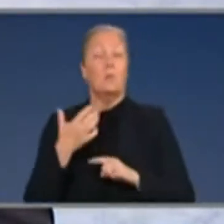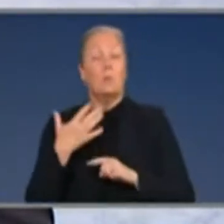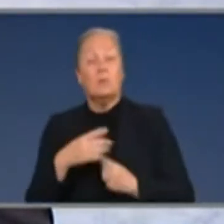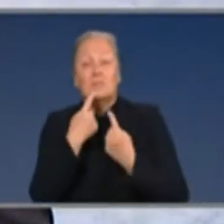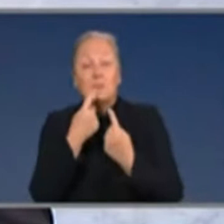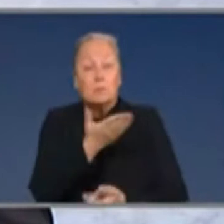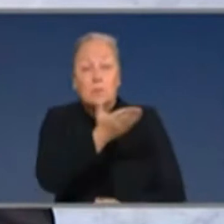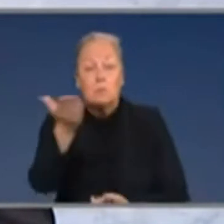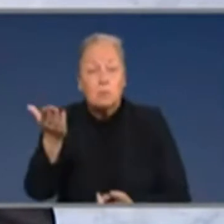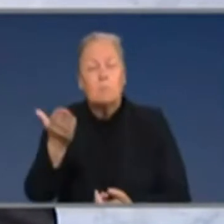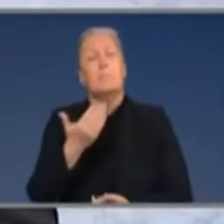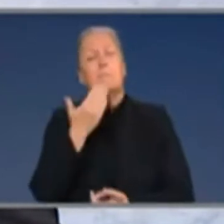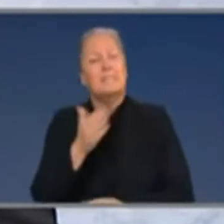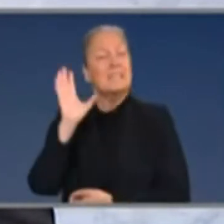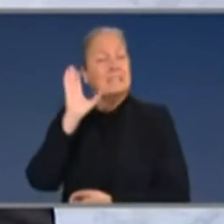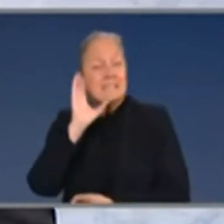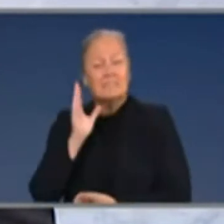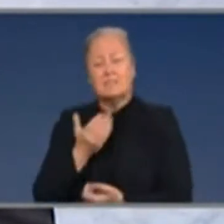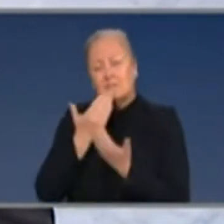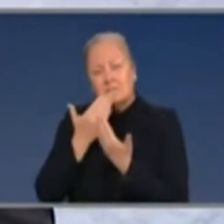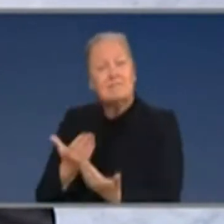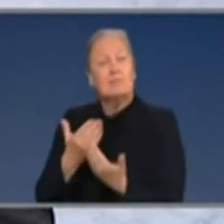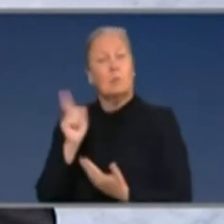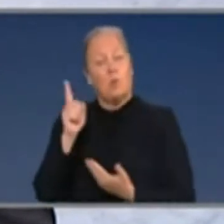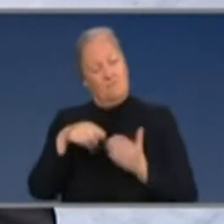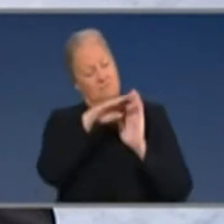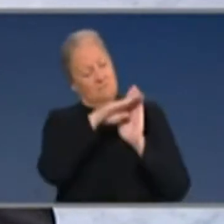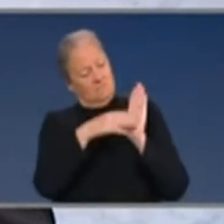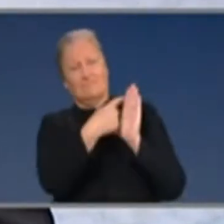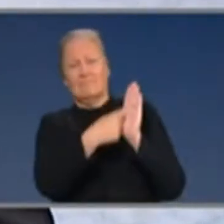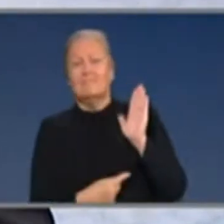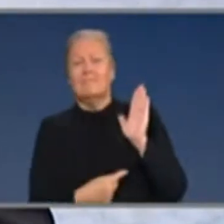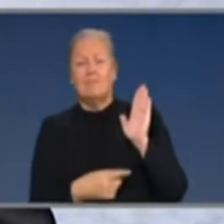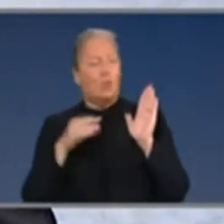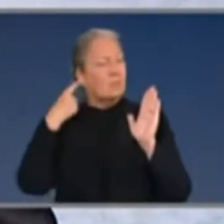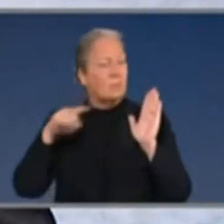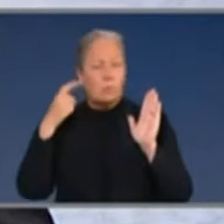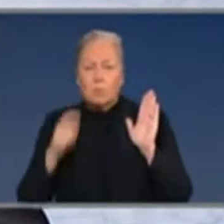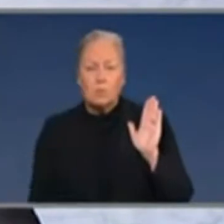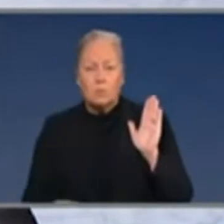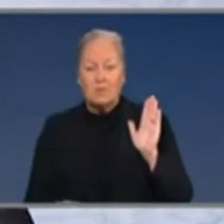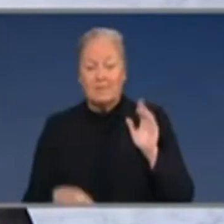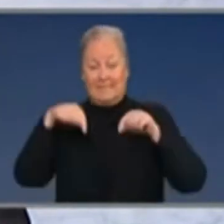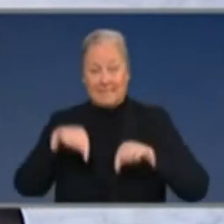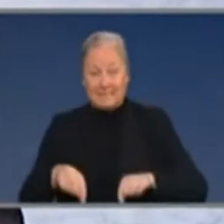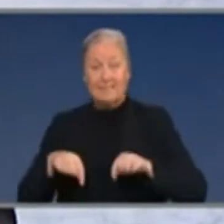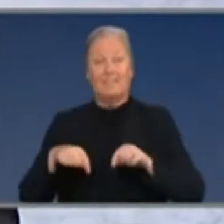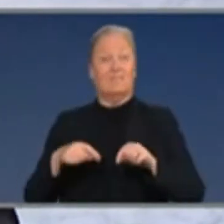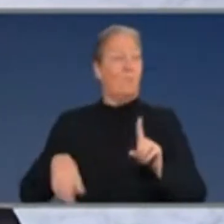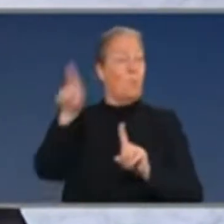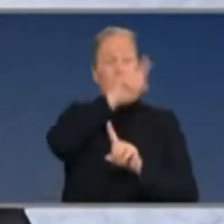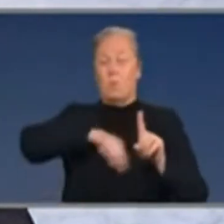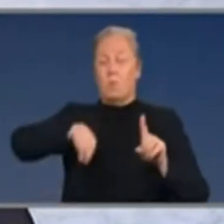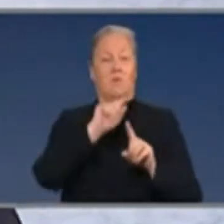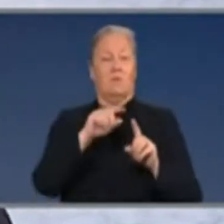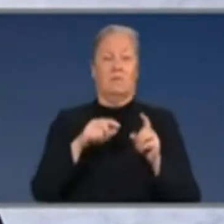people to comply and work cooperatively with the requests that are being made right across Victoria and elsewhere around the country. The